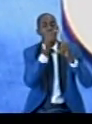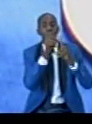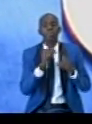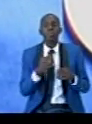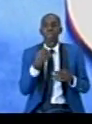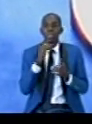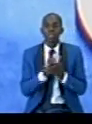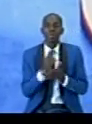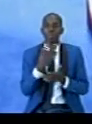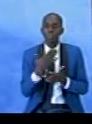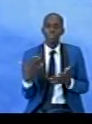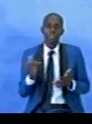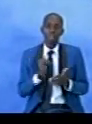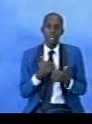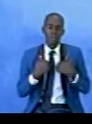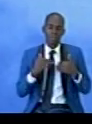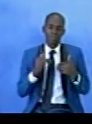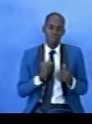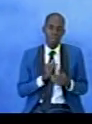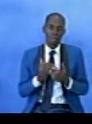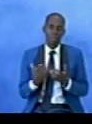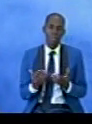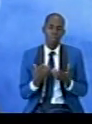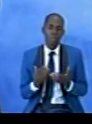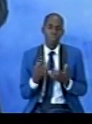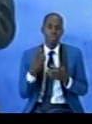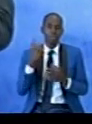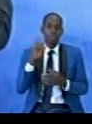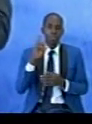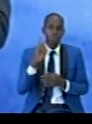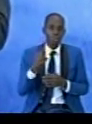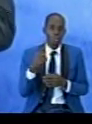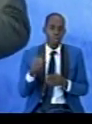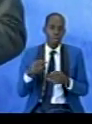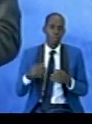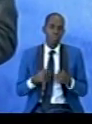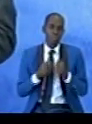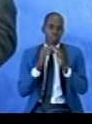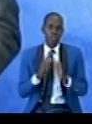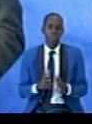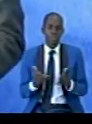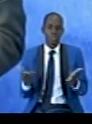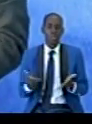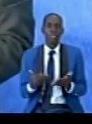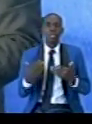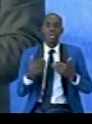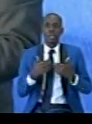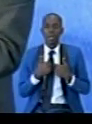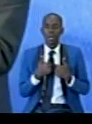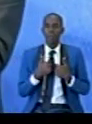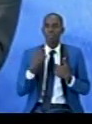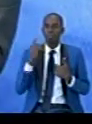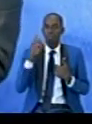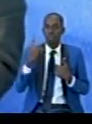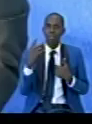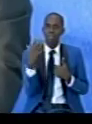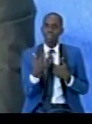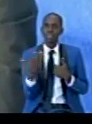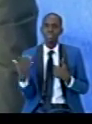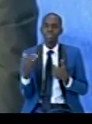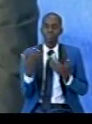I desired. Paul the apostle had the one thing he desired. I've revealed myself unto you